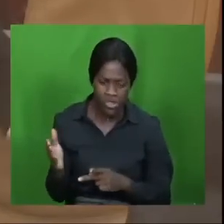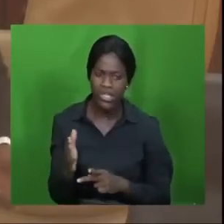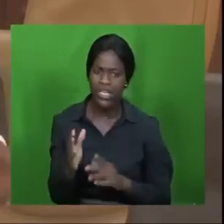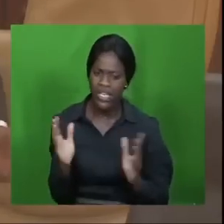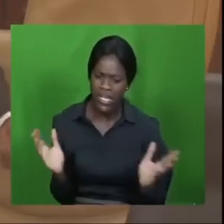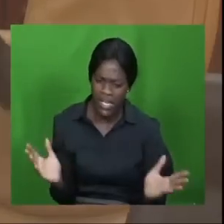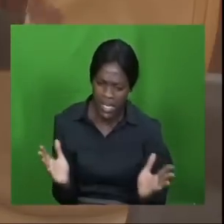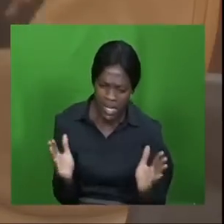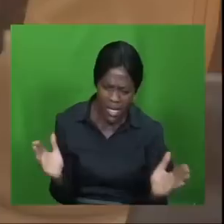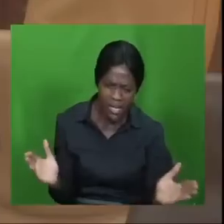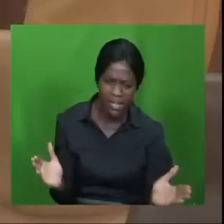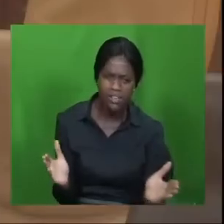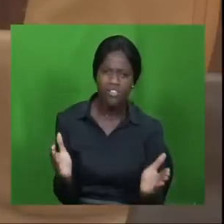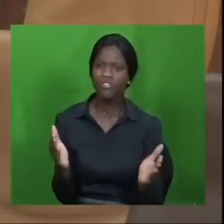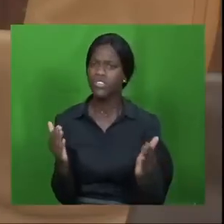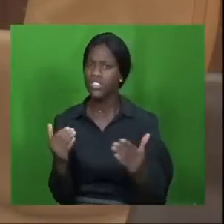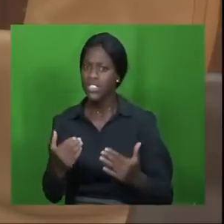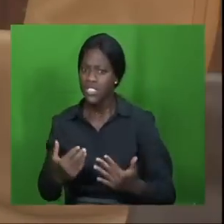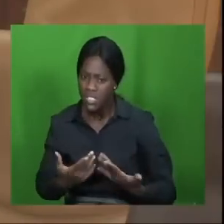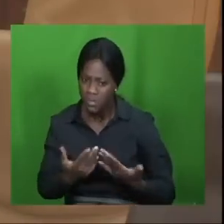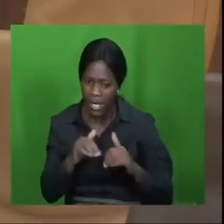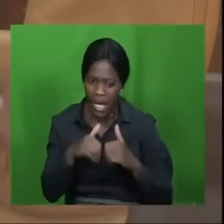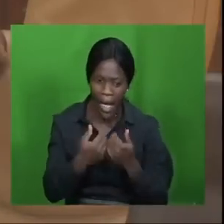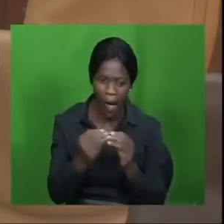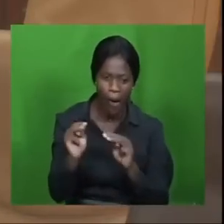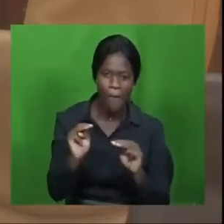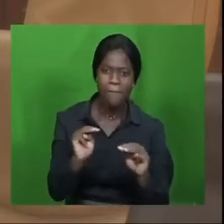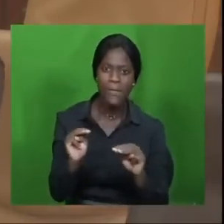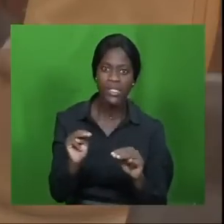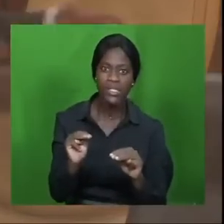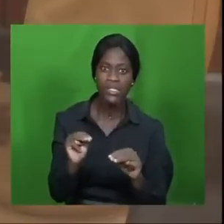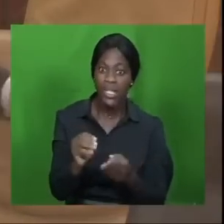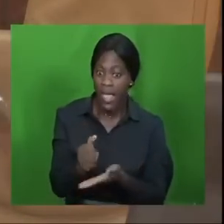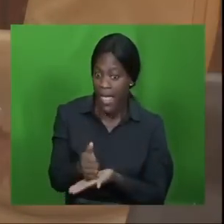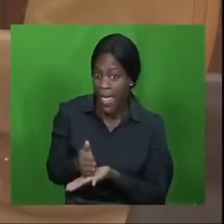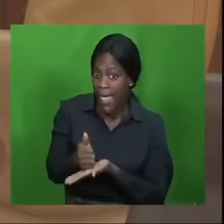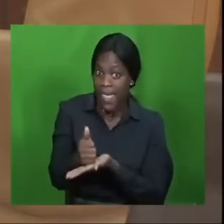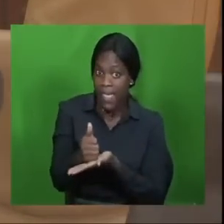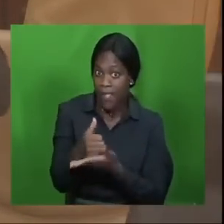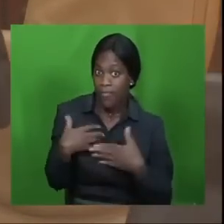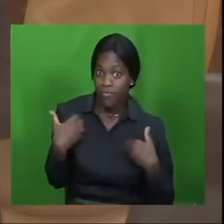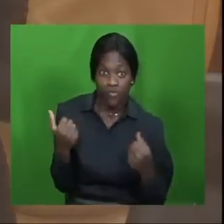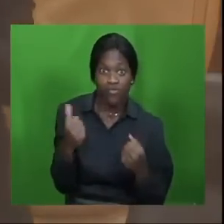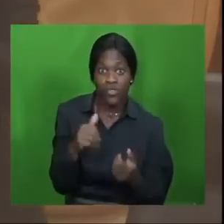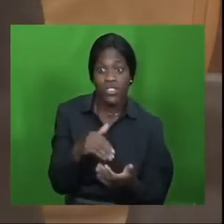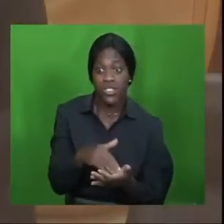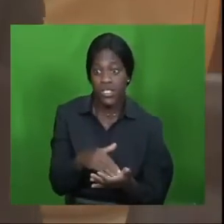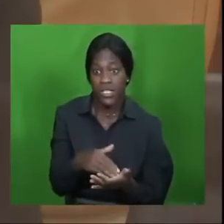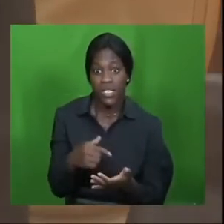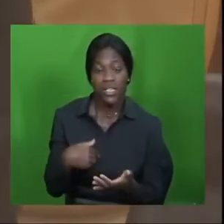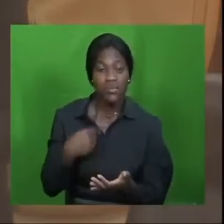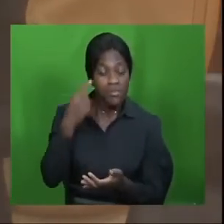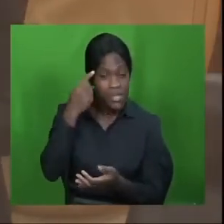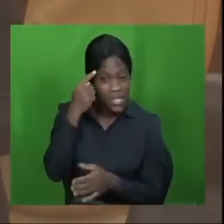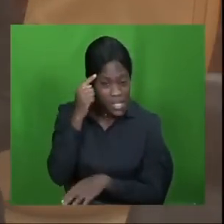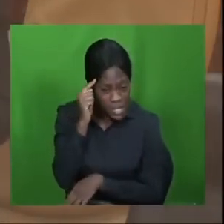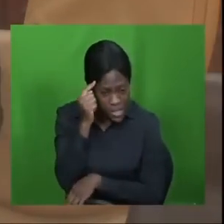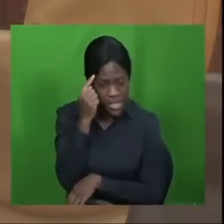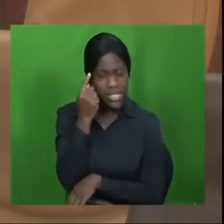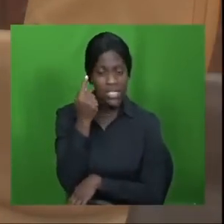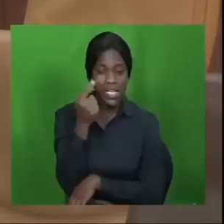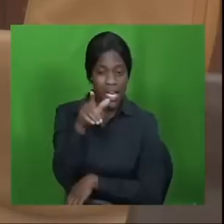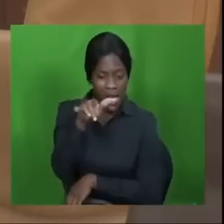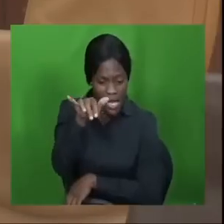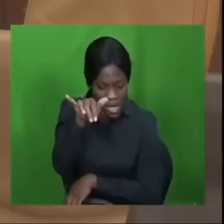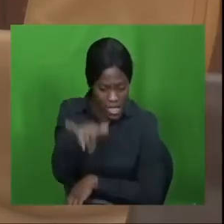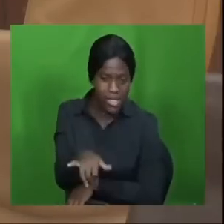him how to manage the situation, that in itself is healing. And to me, that is where I think